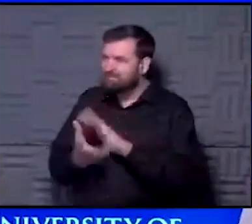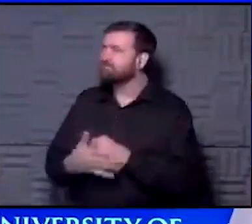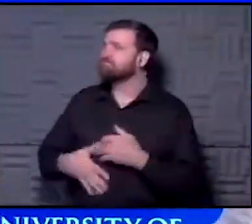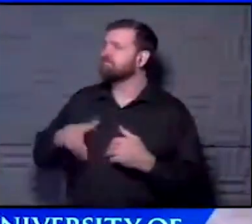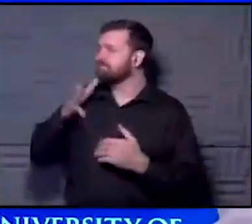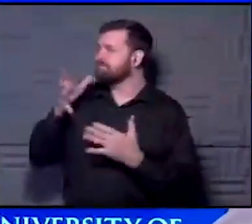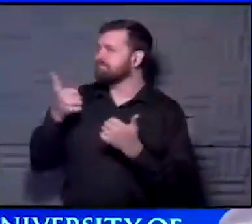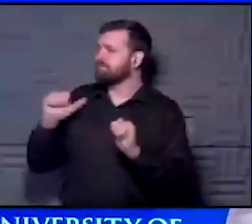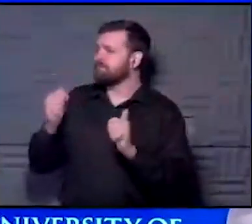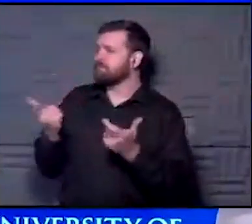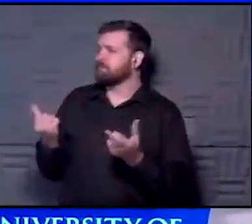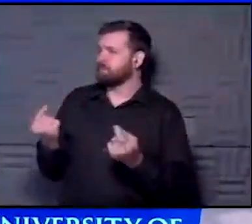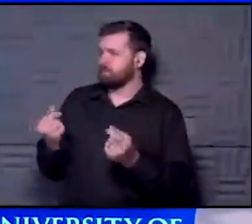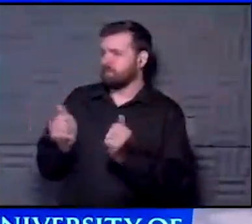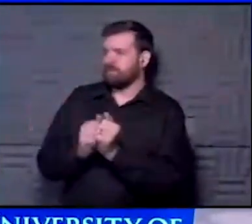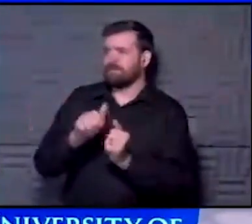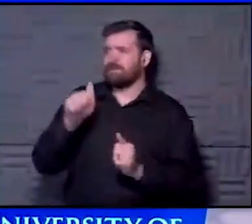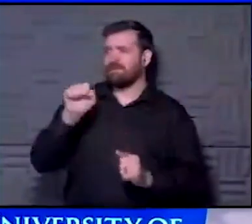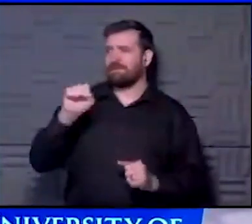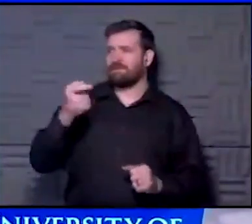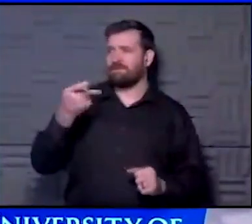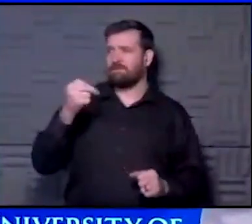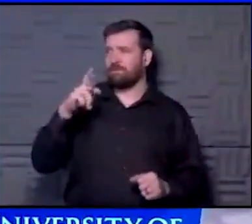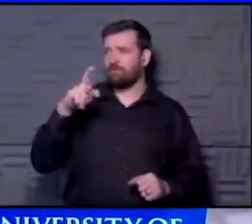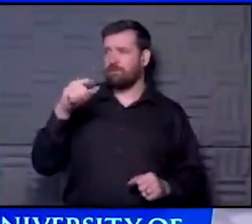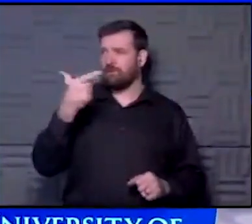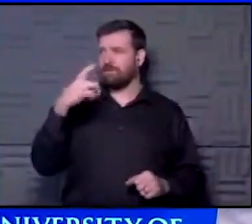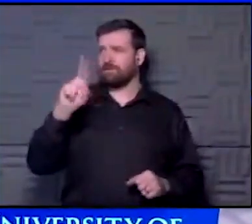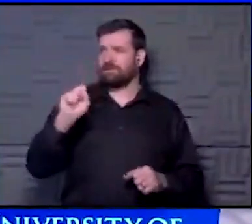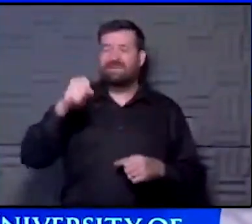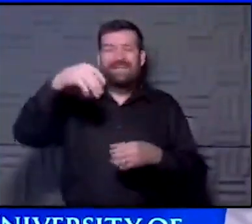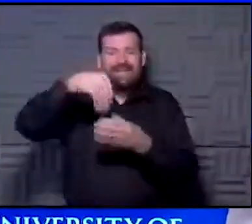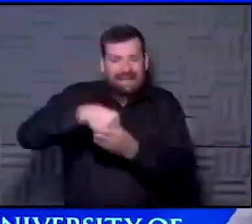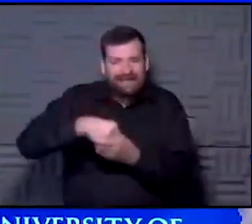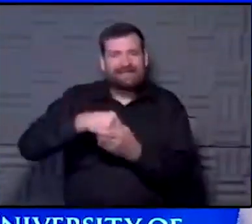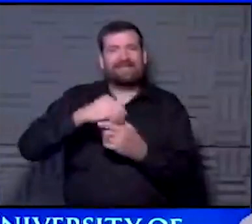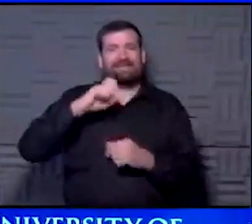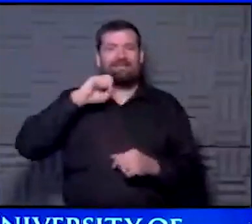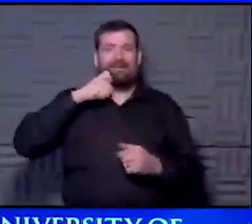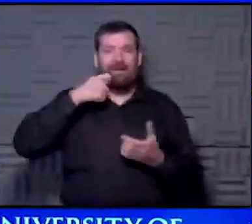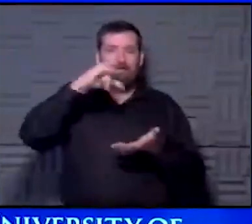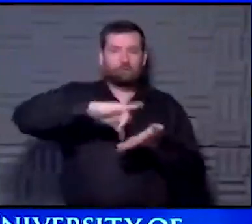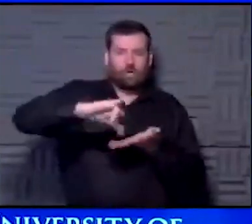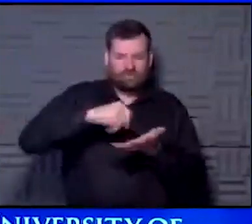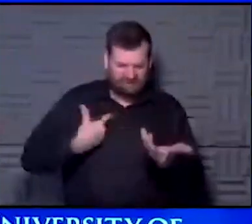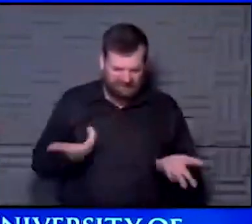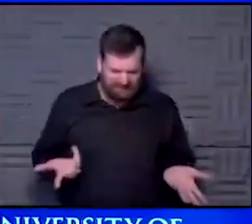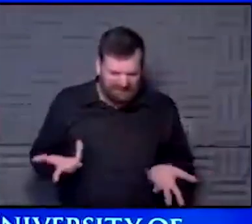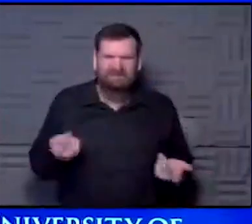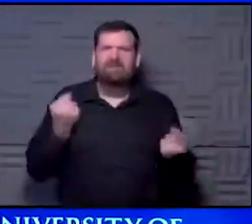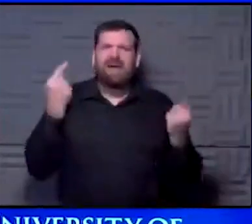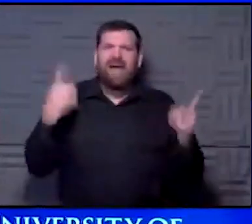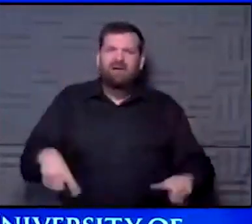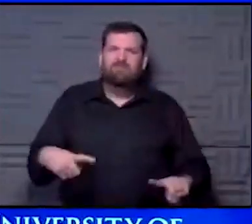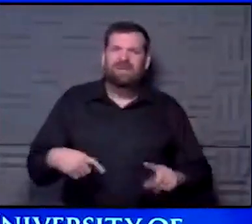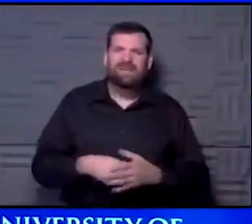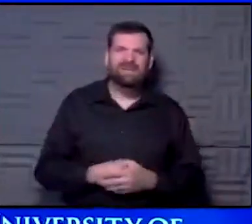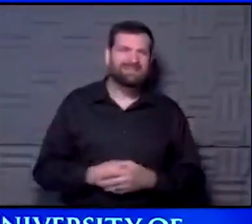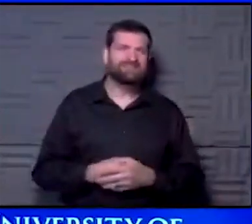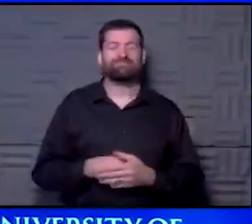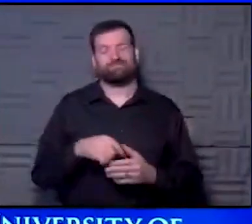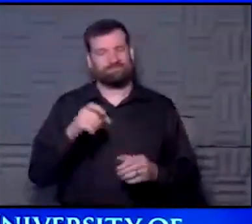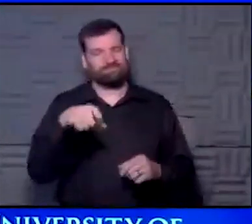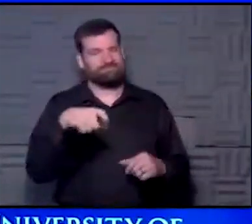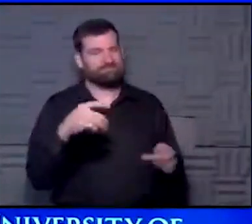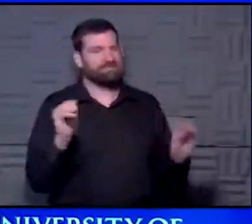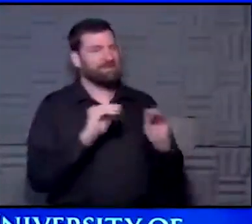mom tried to do that with asparagus buried inside applesauce, and I was like, "Wow, what happened to my applesauce?" Yeah, you got to